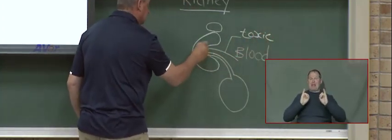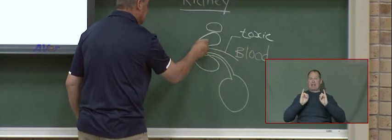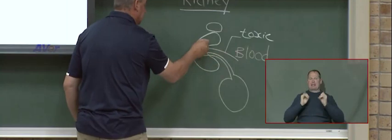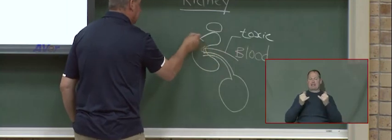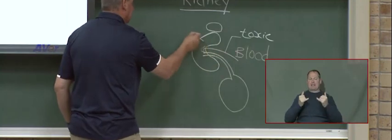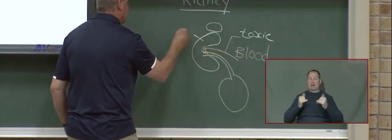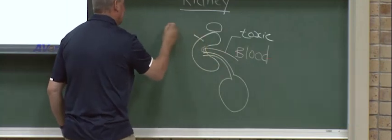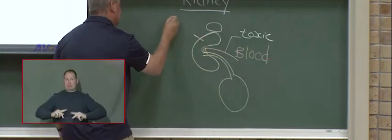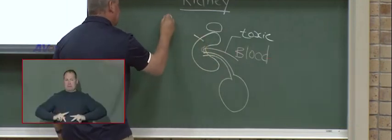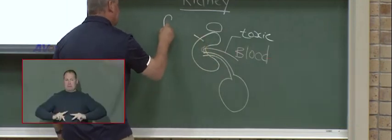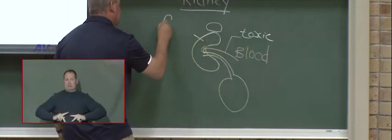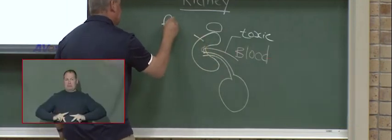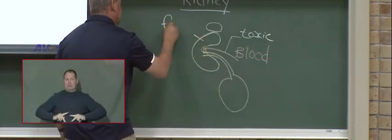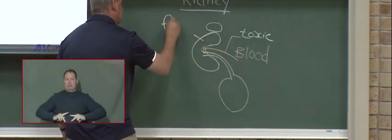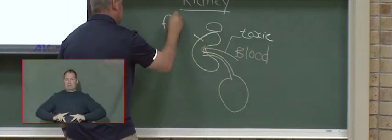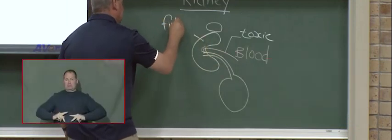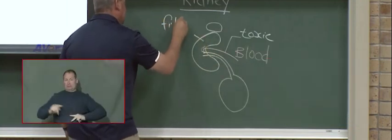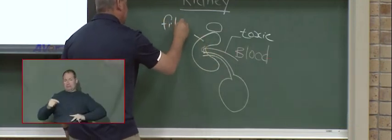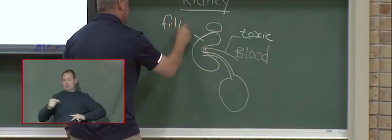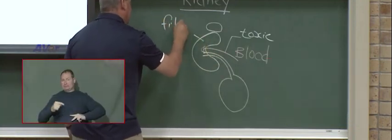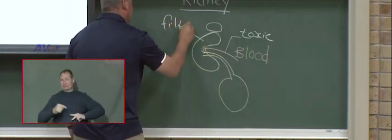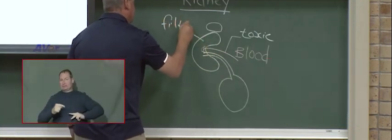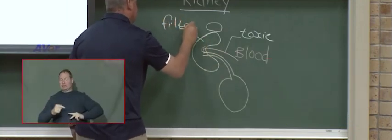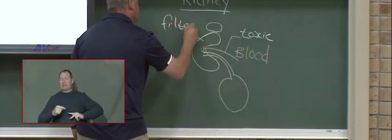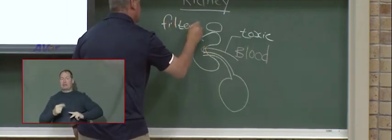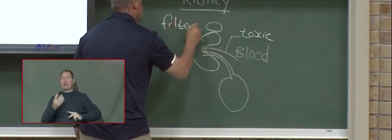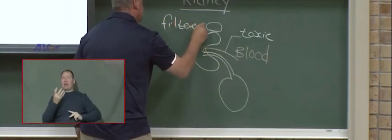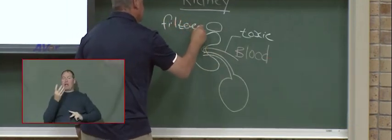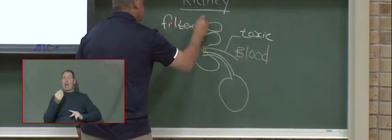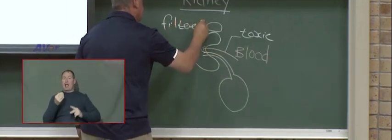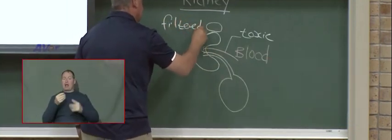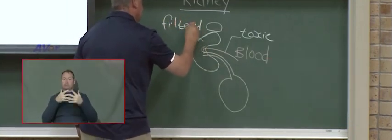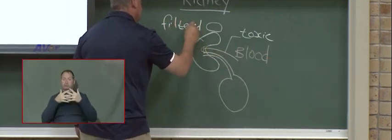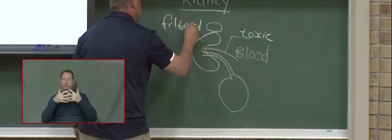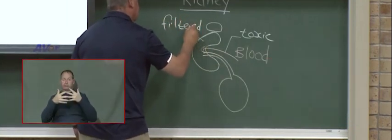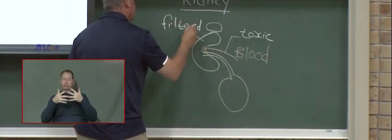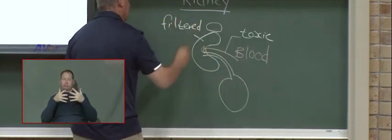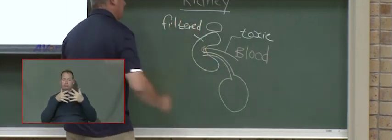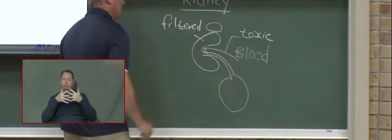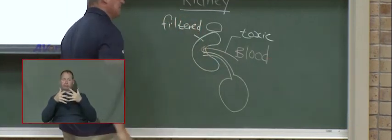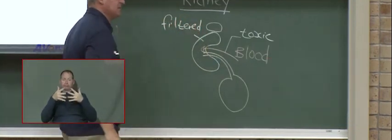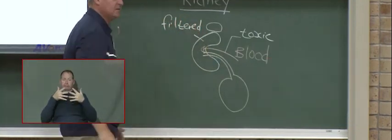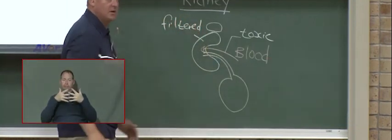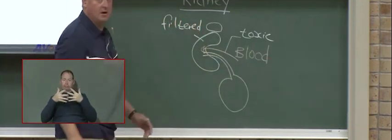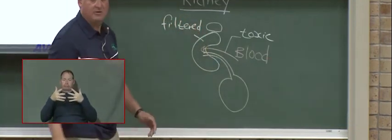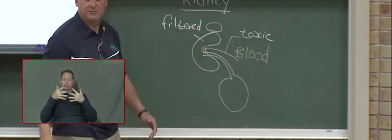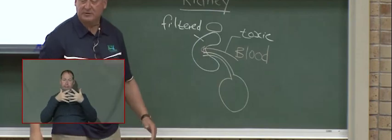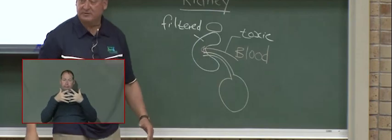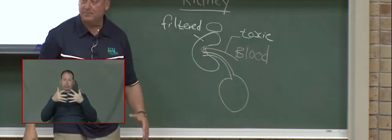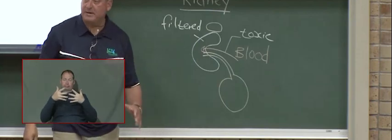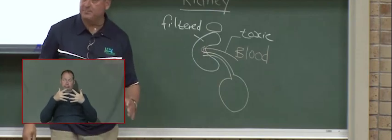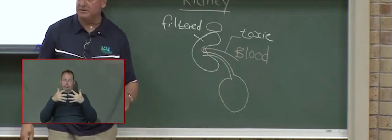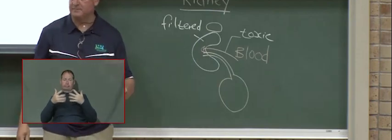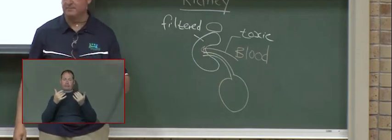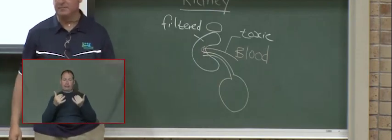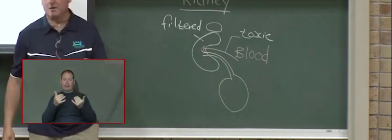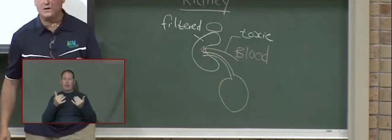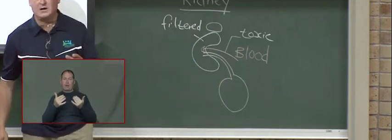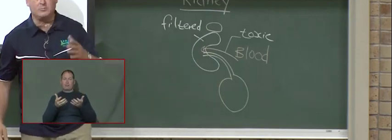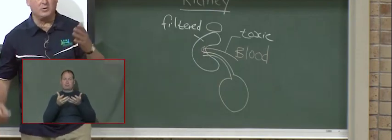the kidneys here, and in the kidneys, they are filtered. It's really like a process of filter